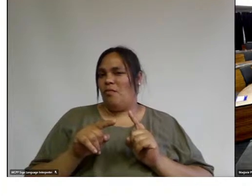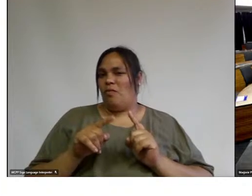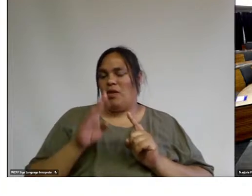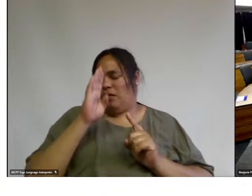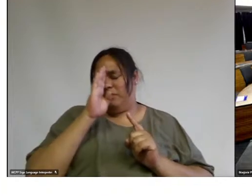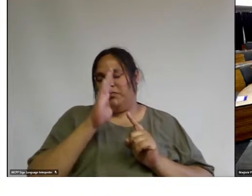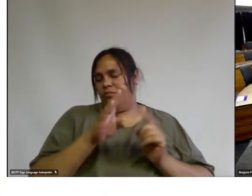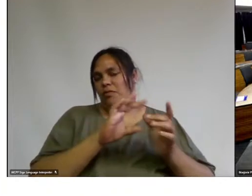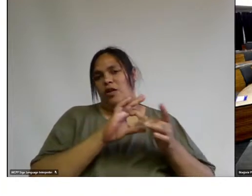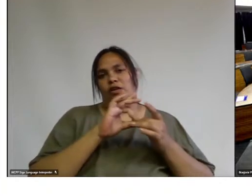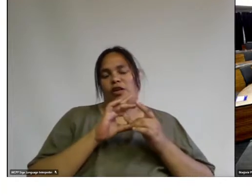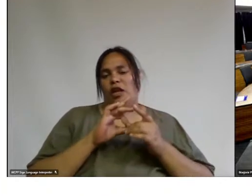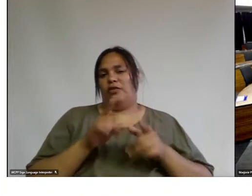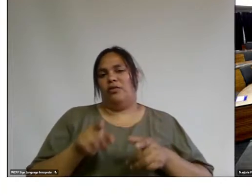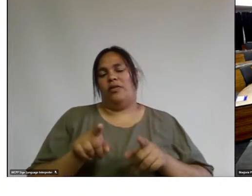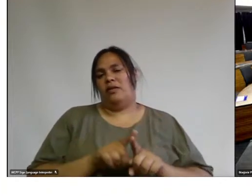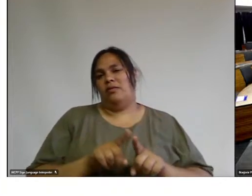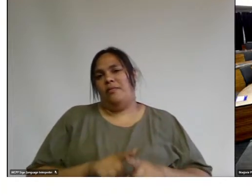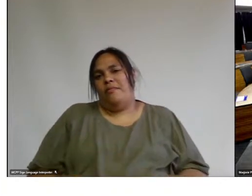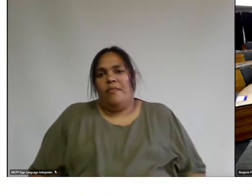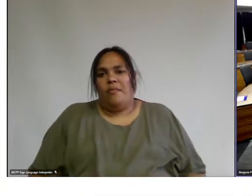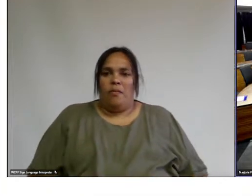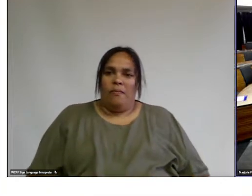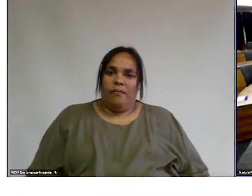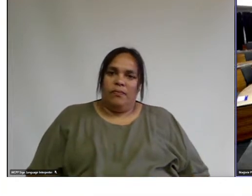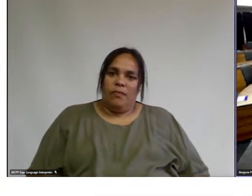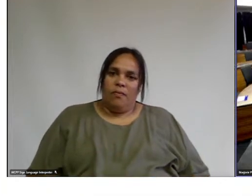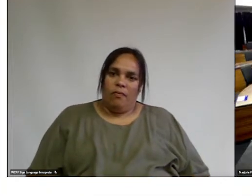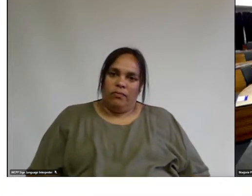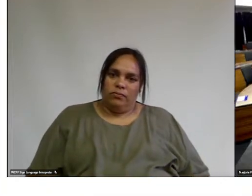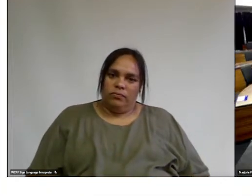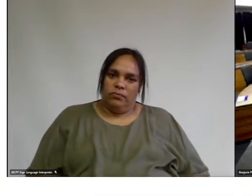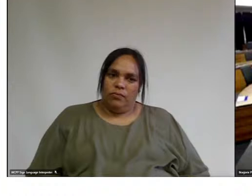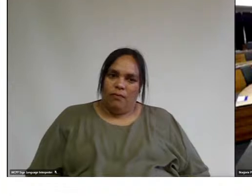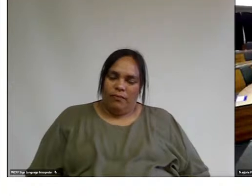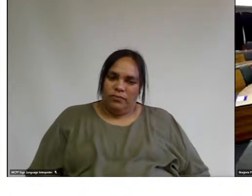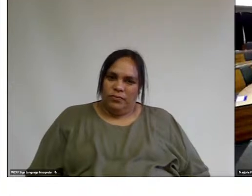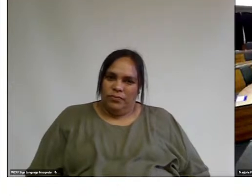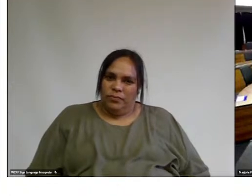directly related to it as well. It's tied to